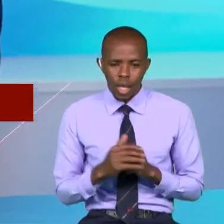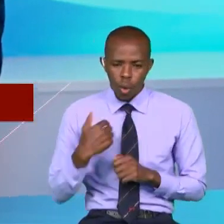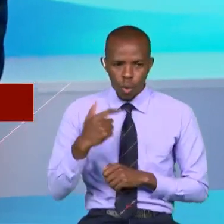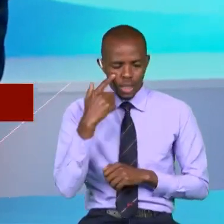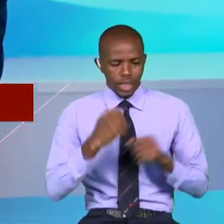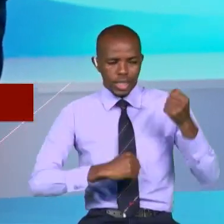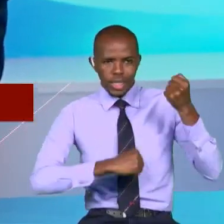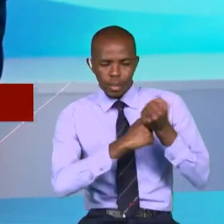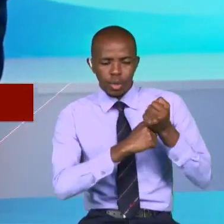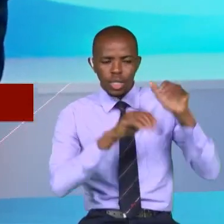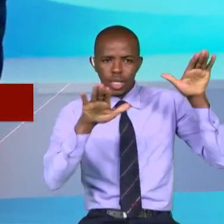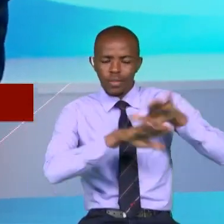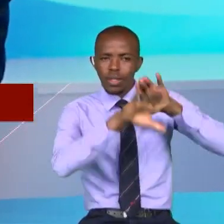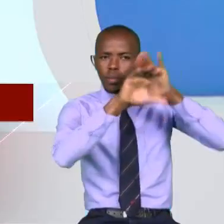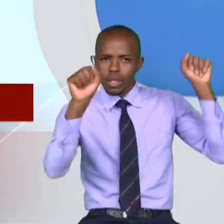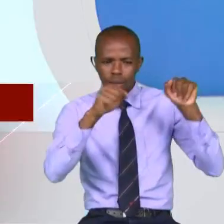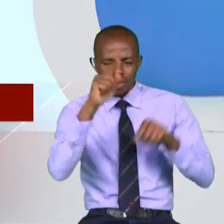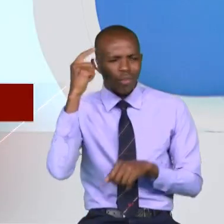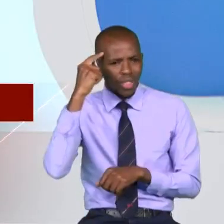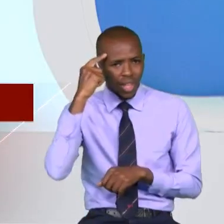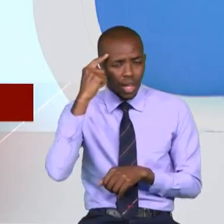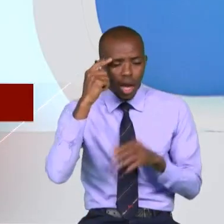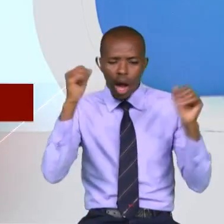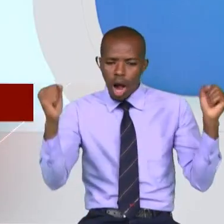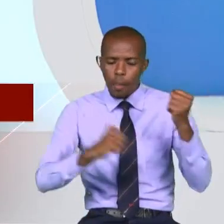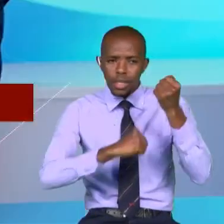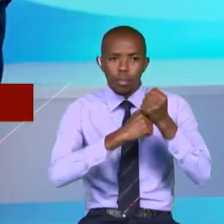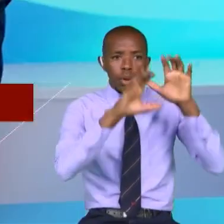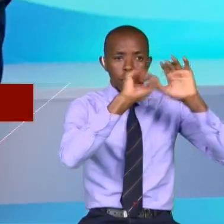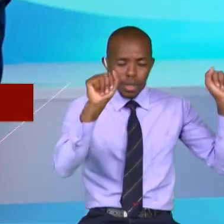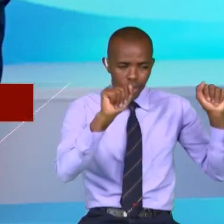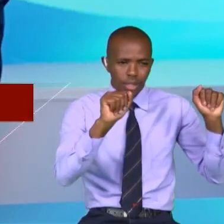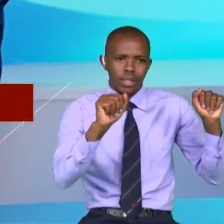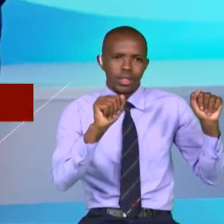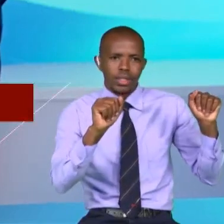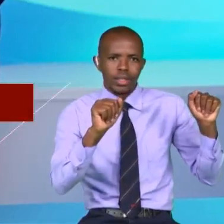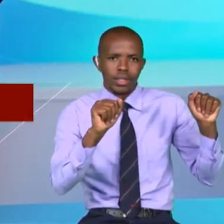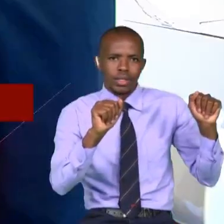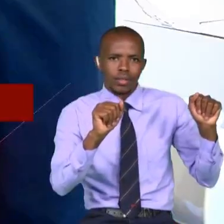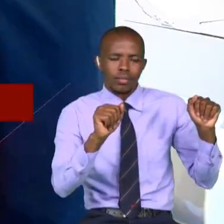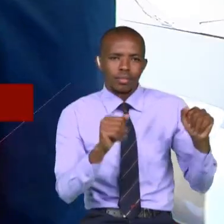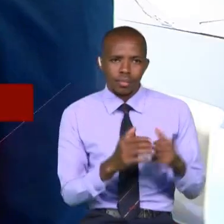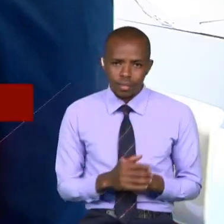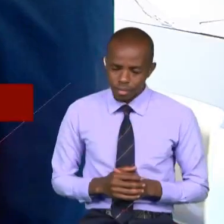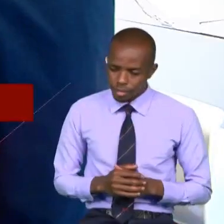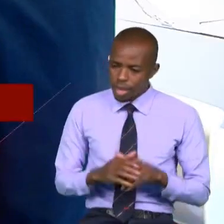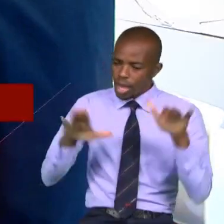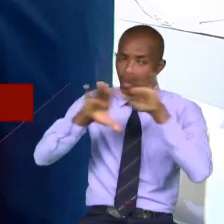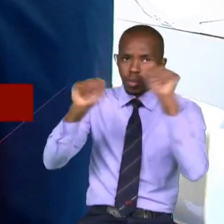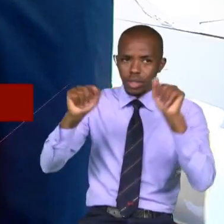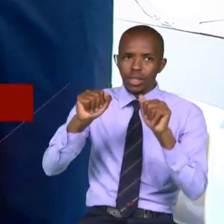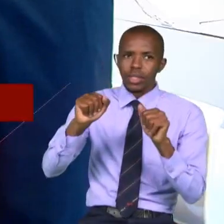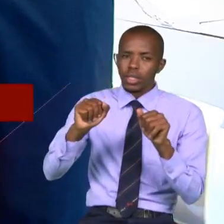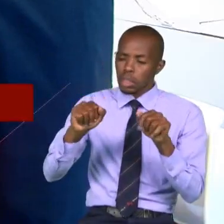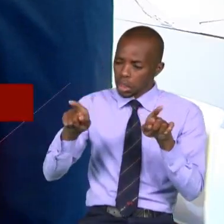him supporting the deputy president. Do you think if he was supporting the president, he would have been The deputy president also needed